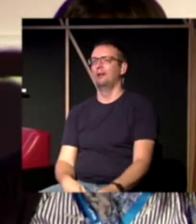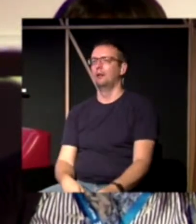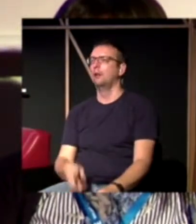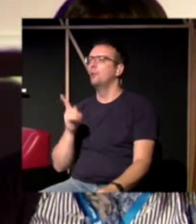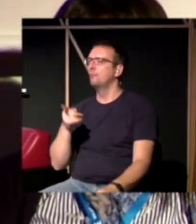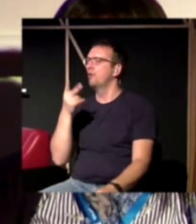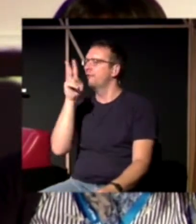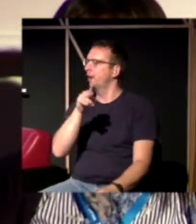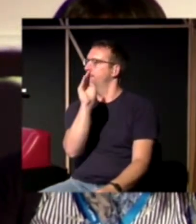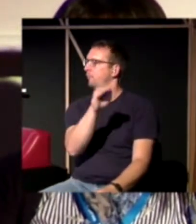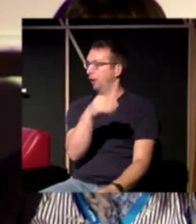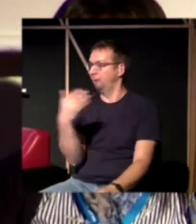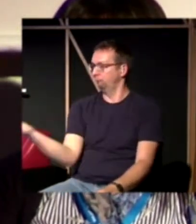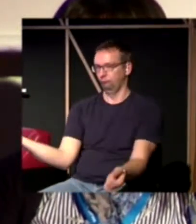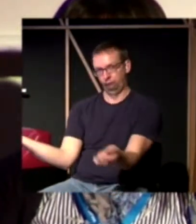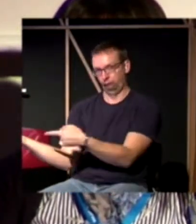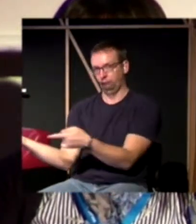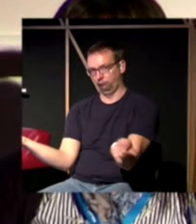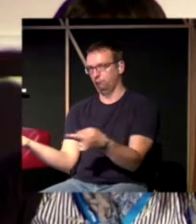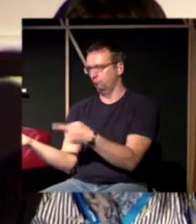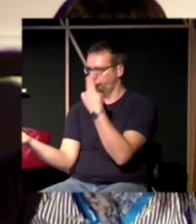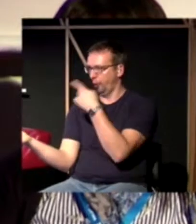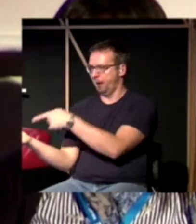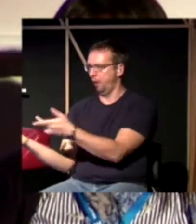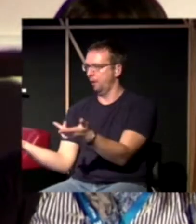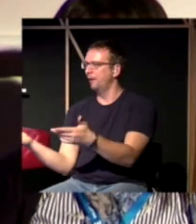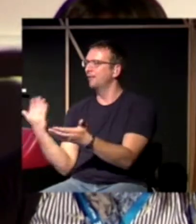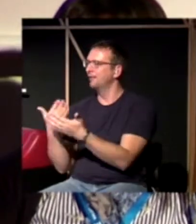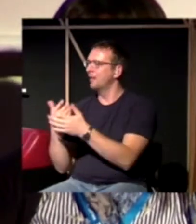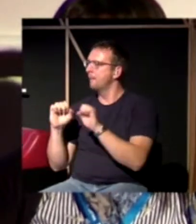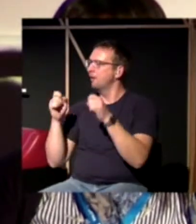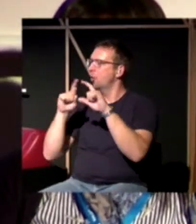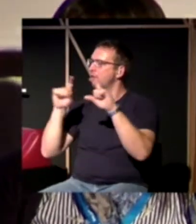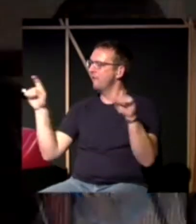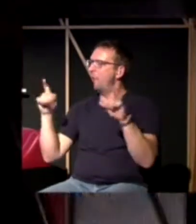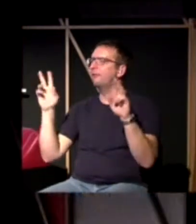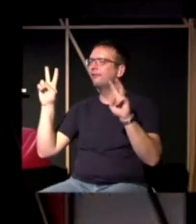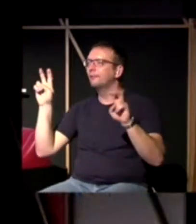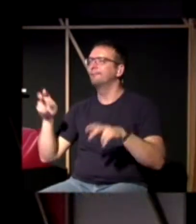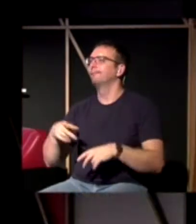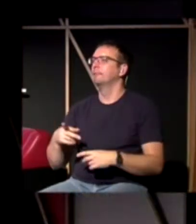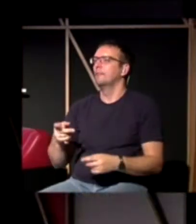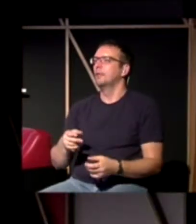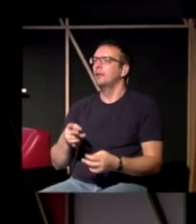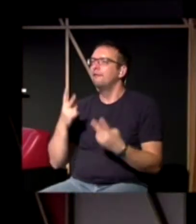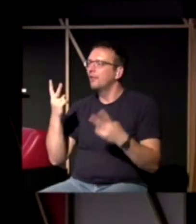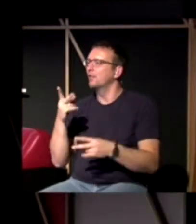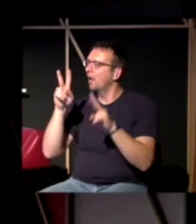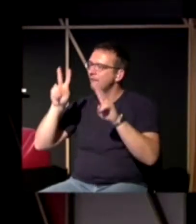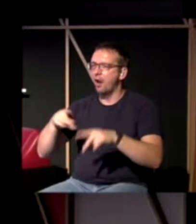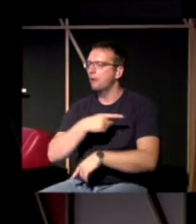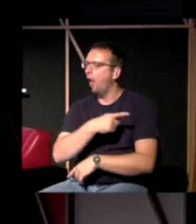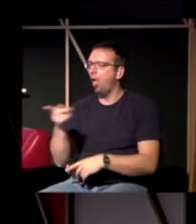everybody needs to get involved in that. Thank you very much, Albert. Obviously, at a club of the size of FC Barcelona, there'll be